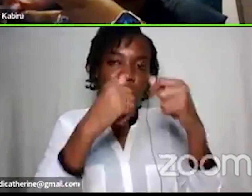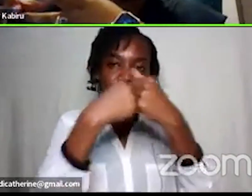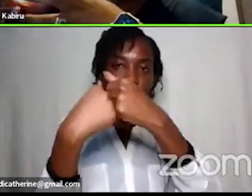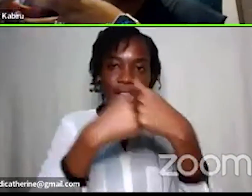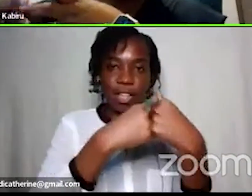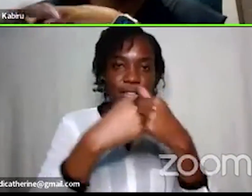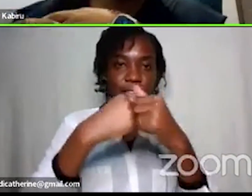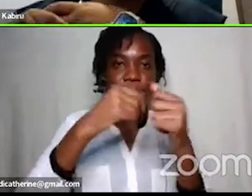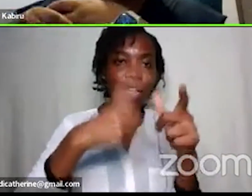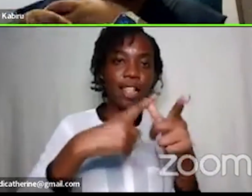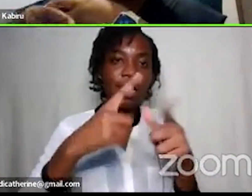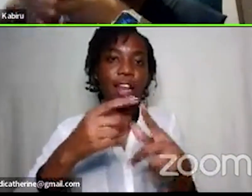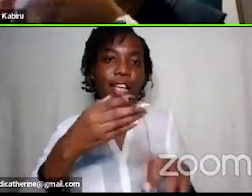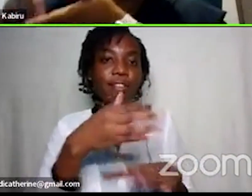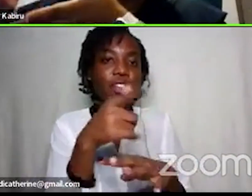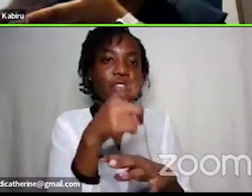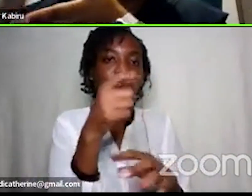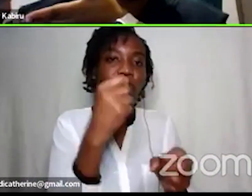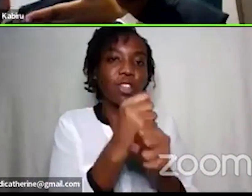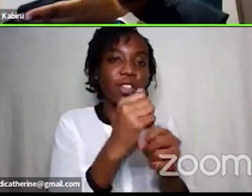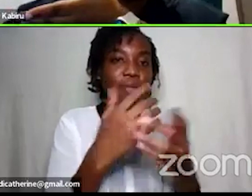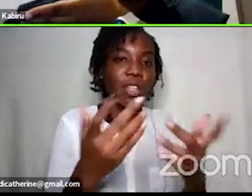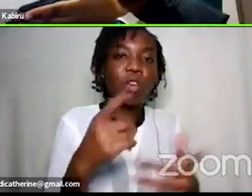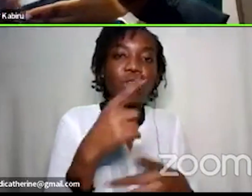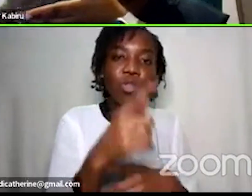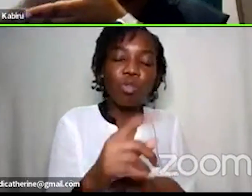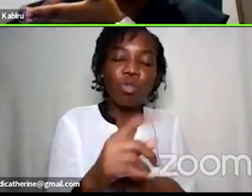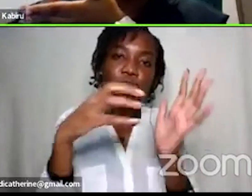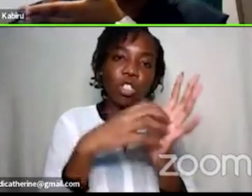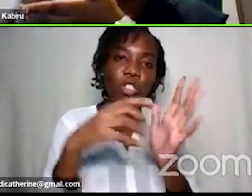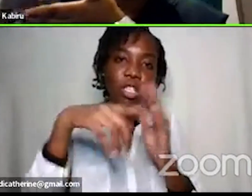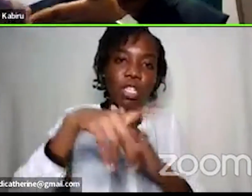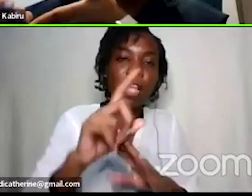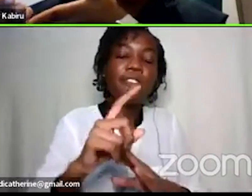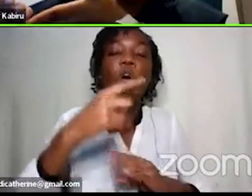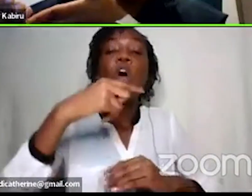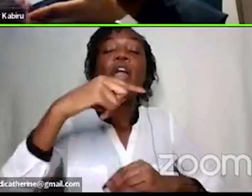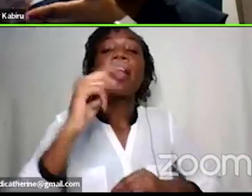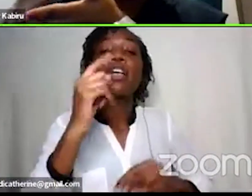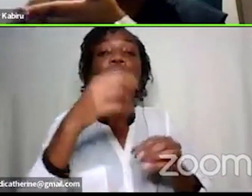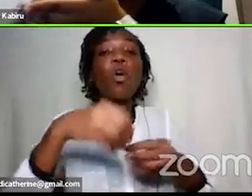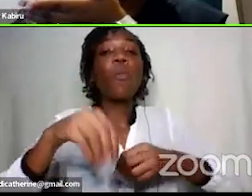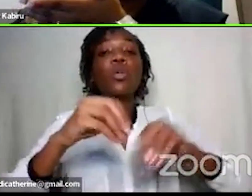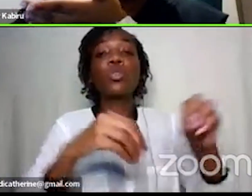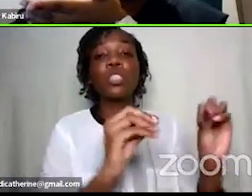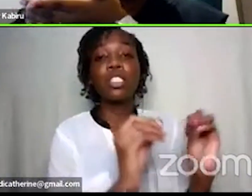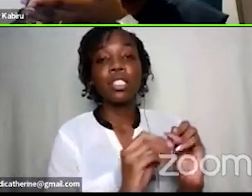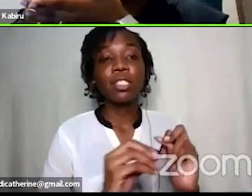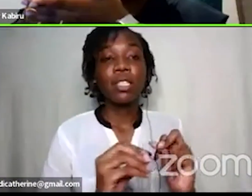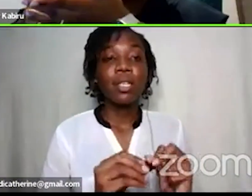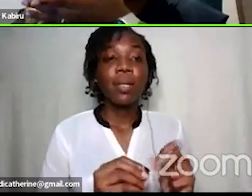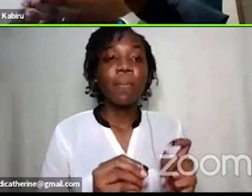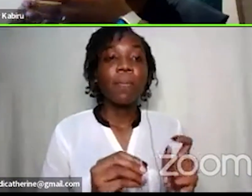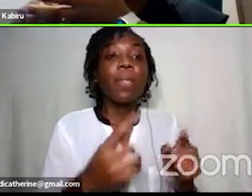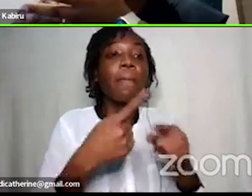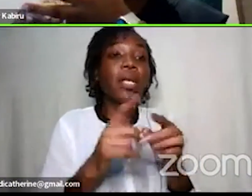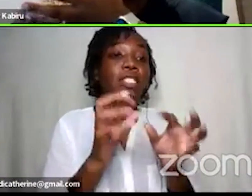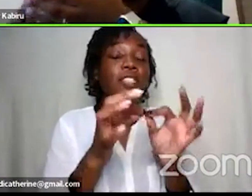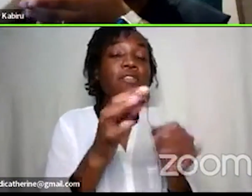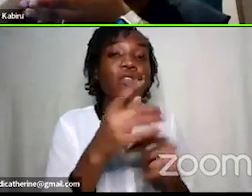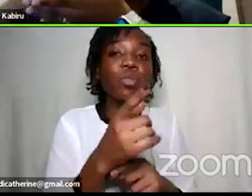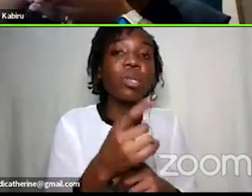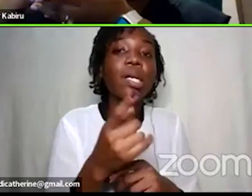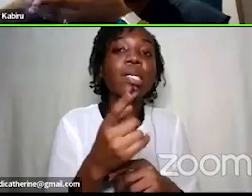your capabilities are, and you position yourself in the right opportunities. But if